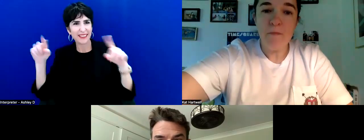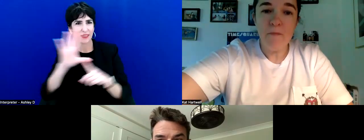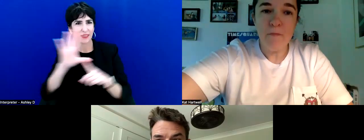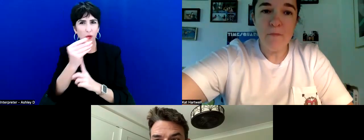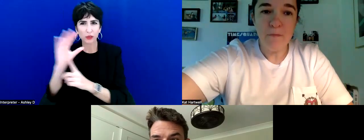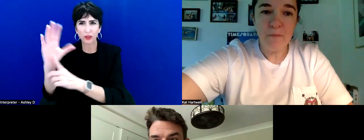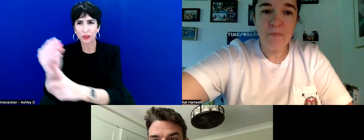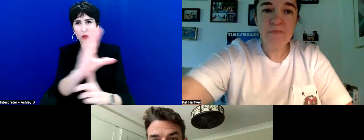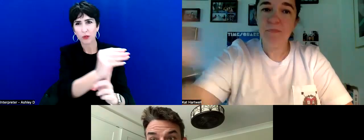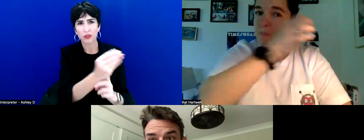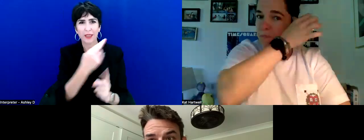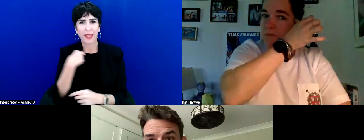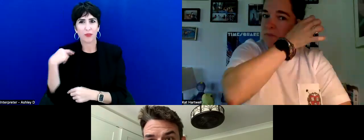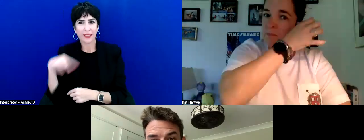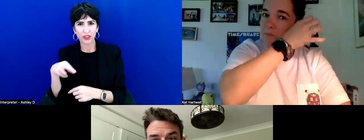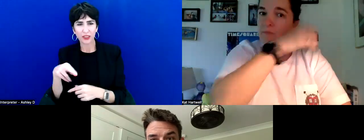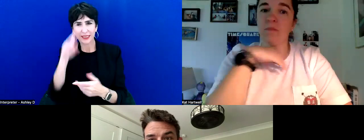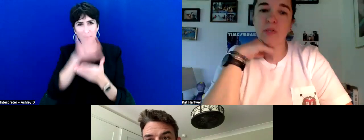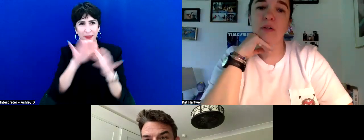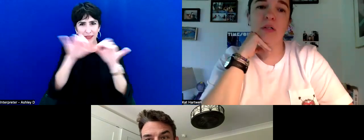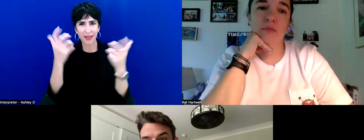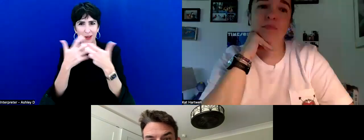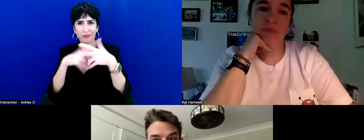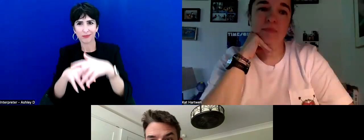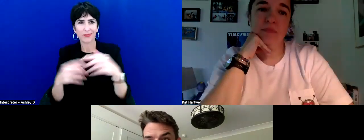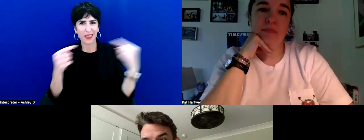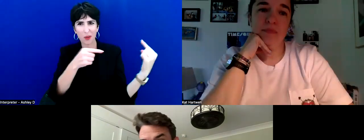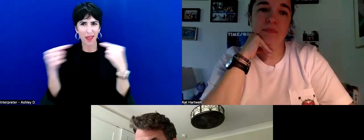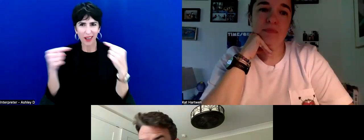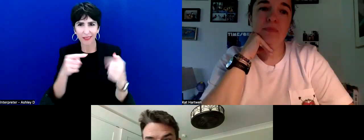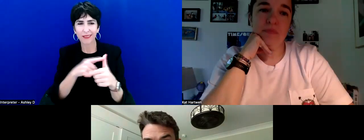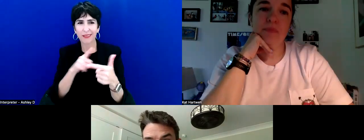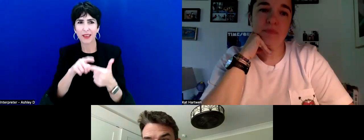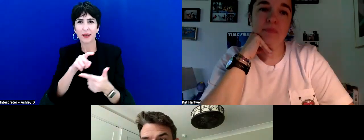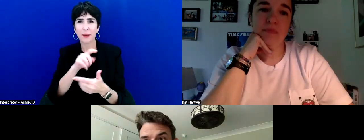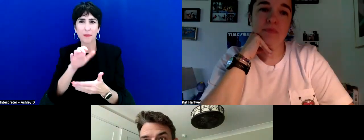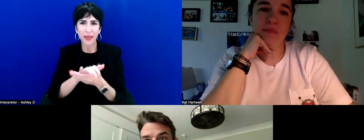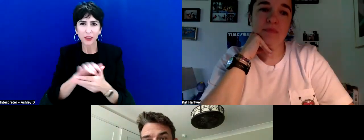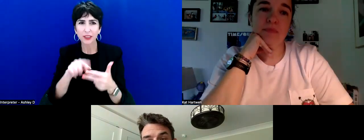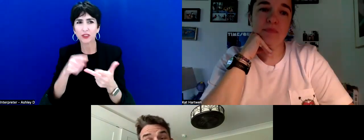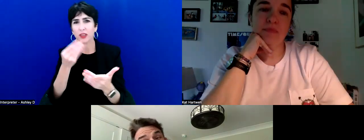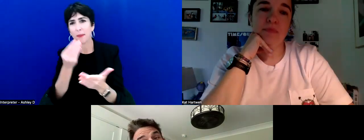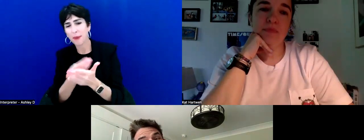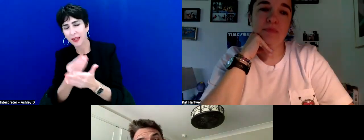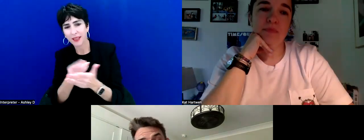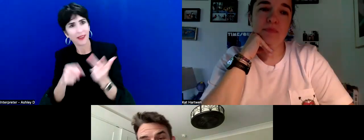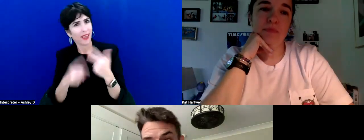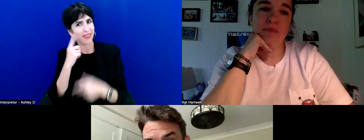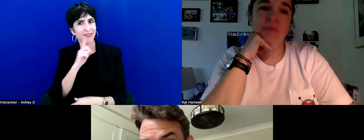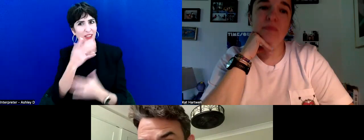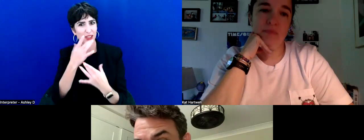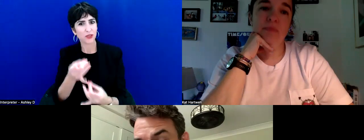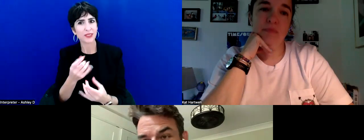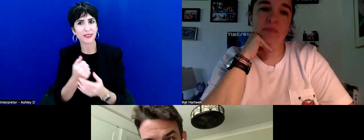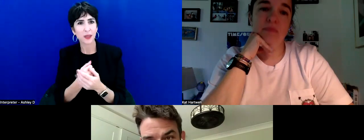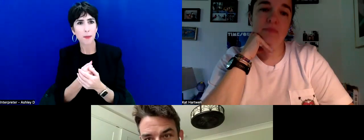and different religions and different belief systems when it comes to battle and marriage and money. And I'm finding it very interesting,